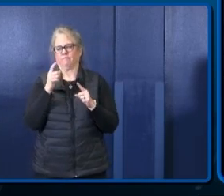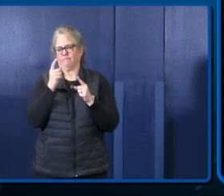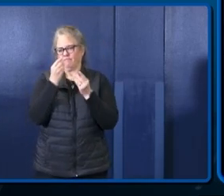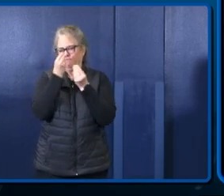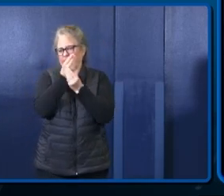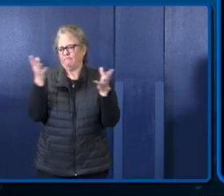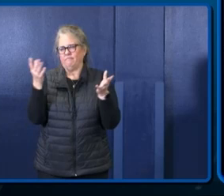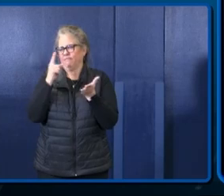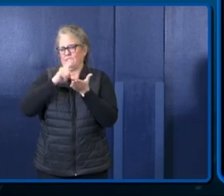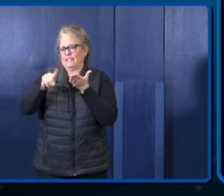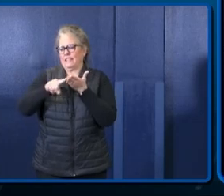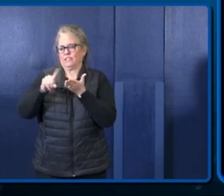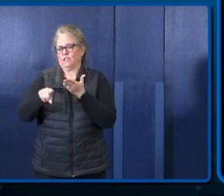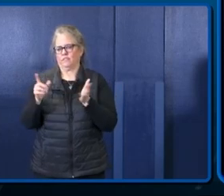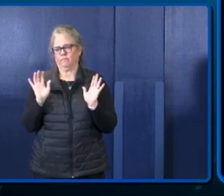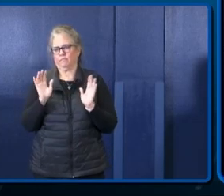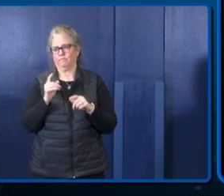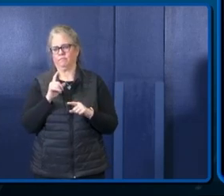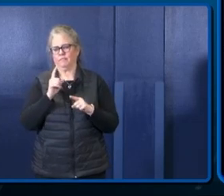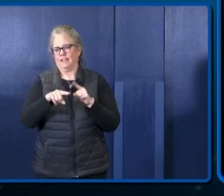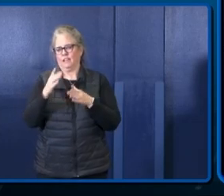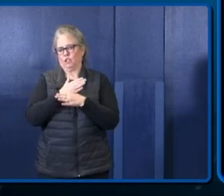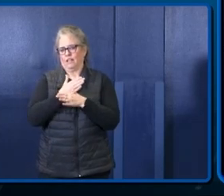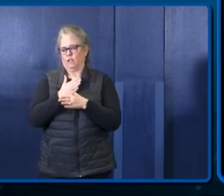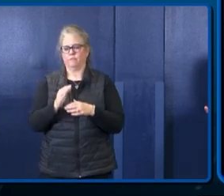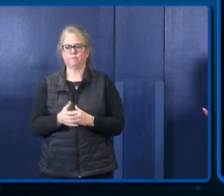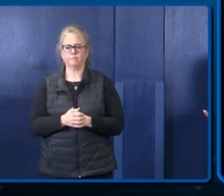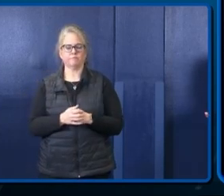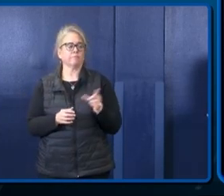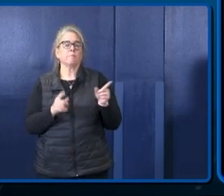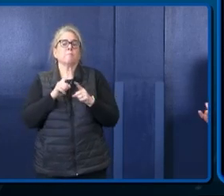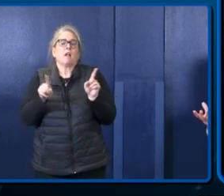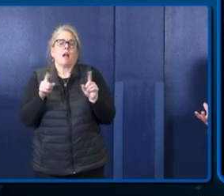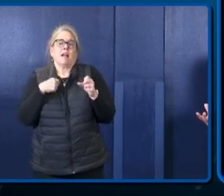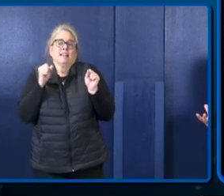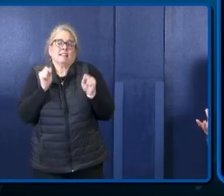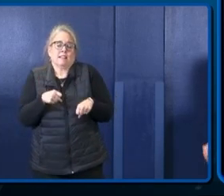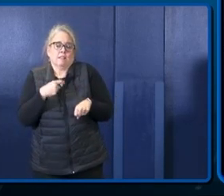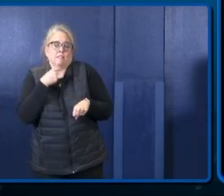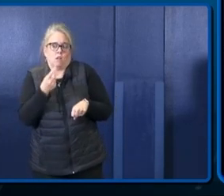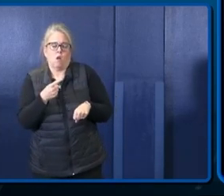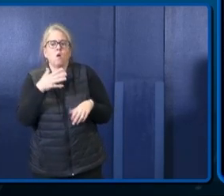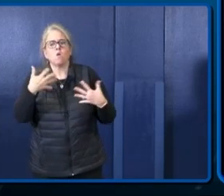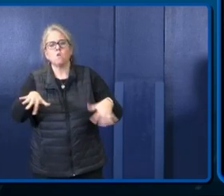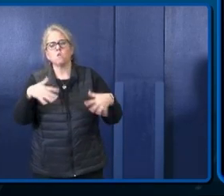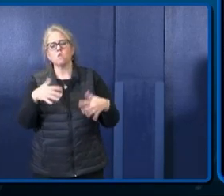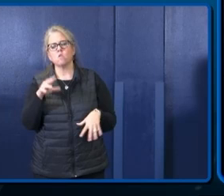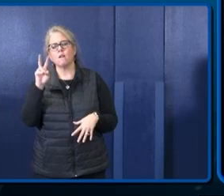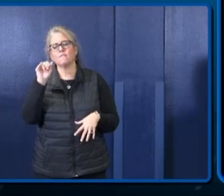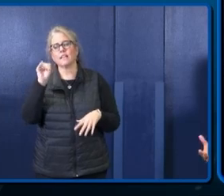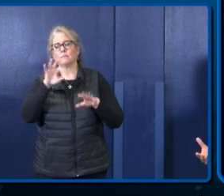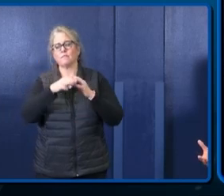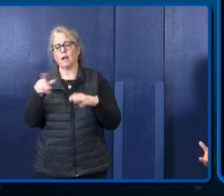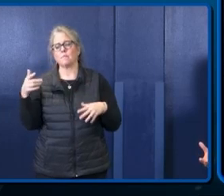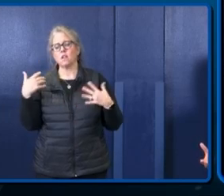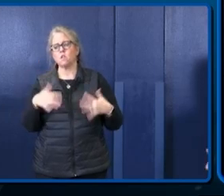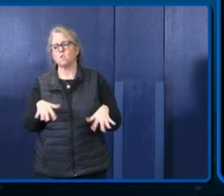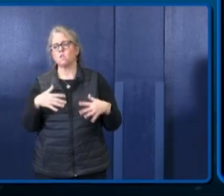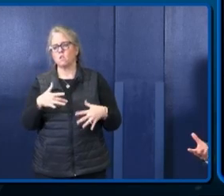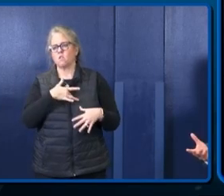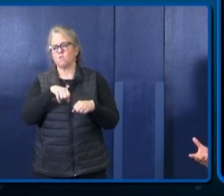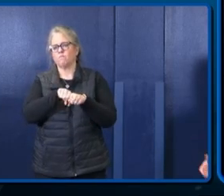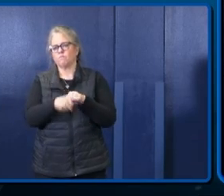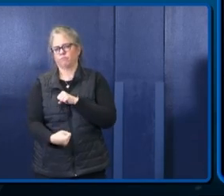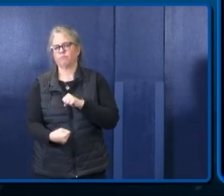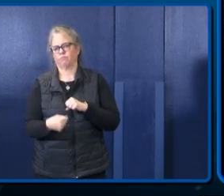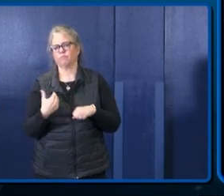kind of thing. I can tell you that those people are hurting, and it's obvious why they're hurting. And that's not going to be diminished at all